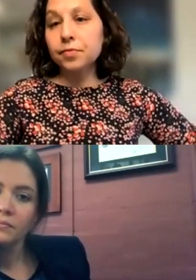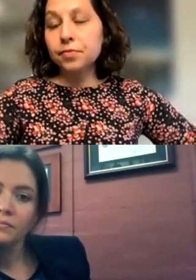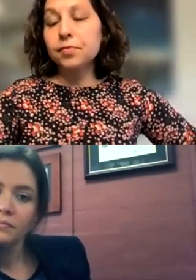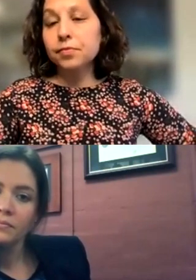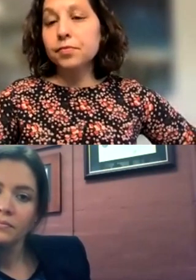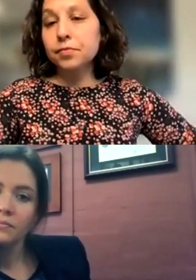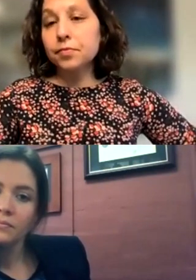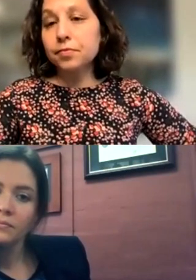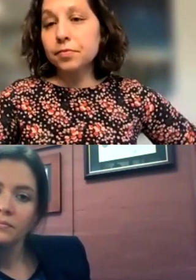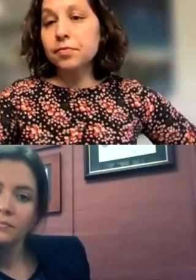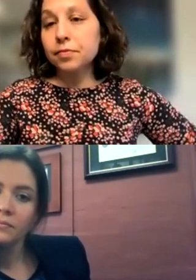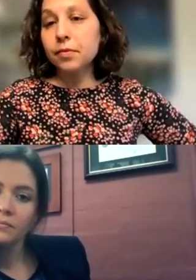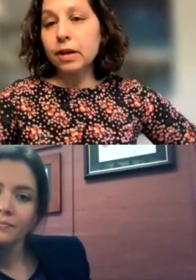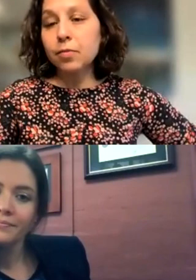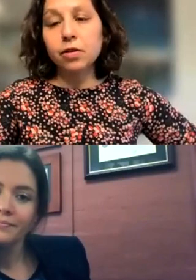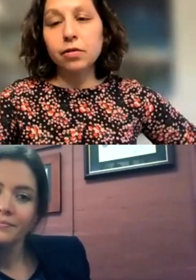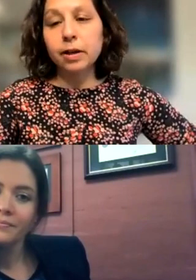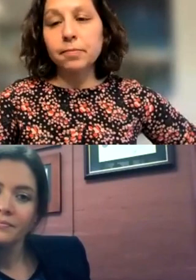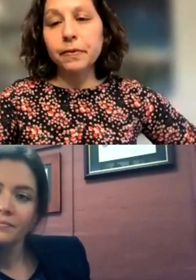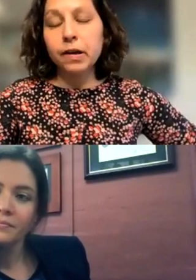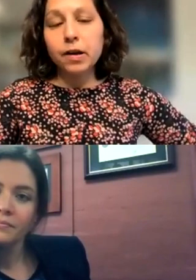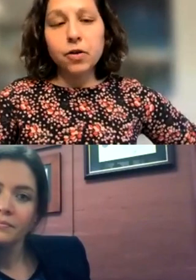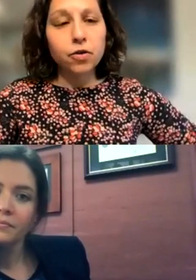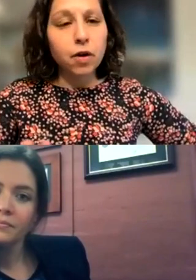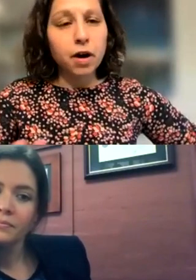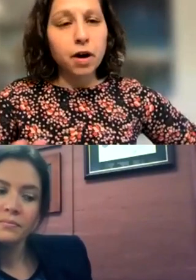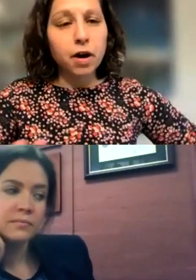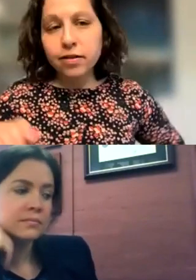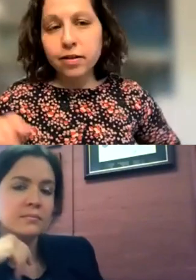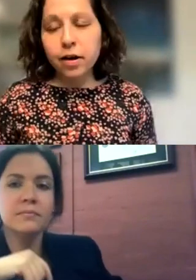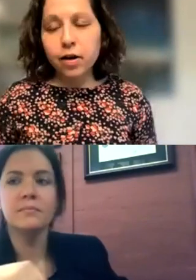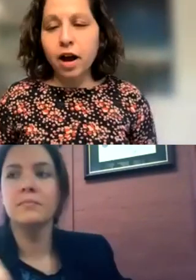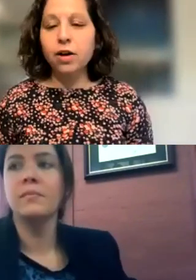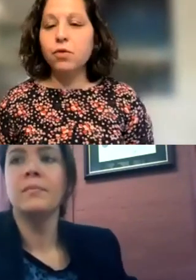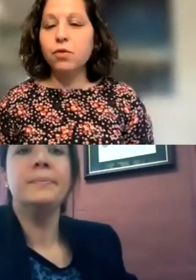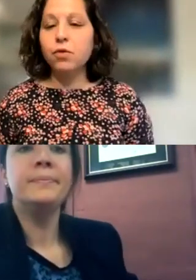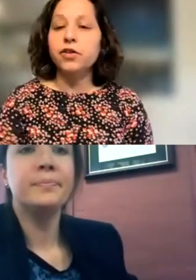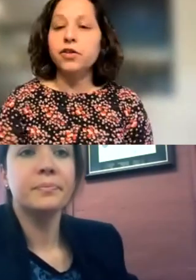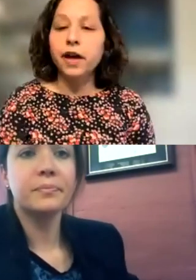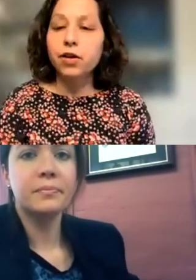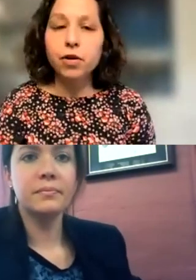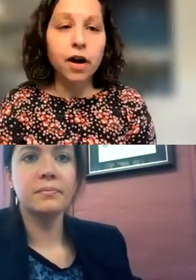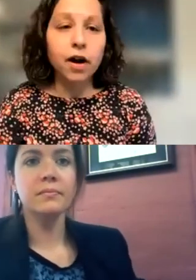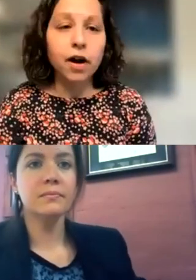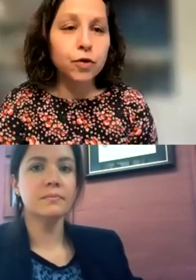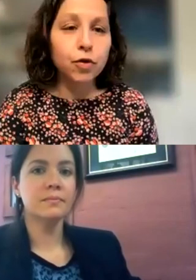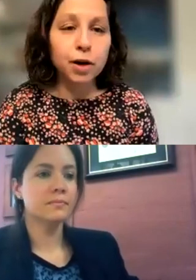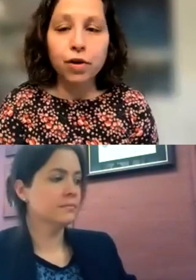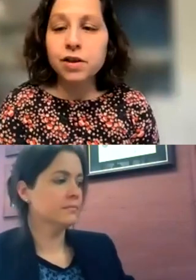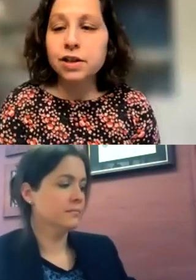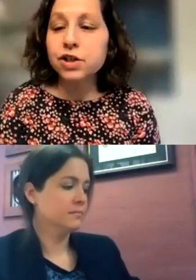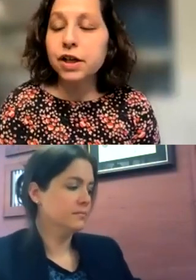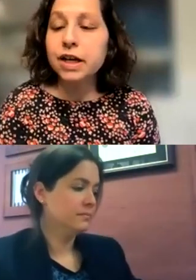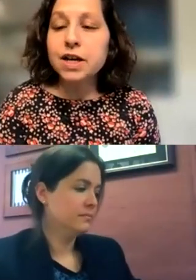Then that makes me really happy. Absolutely. So the last comment and question is, thank you and gratitude for a